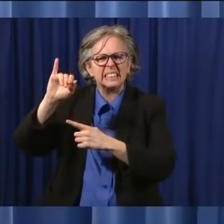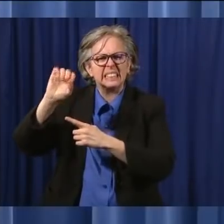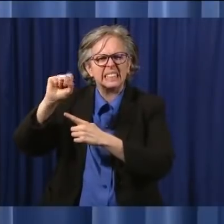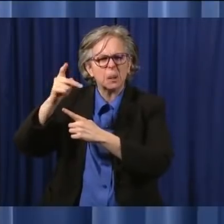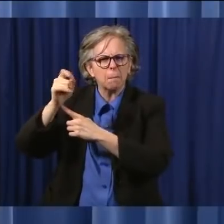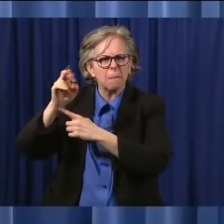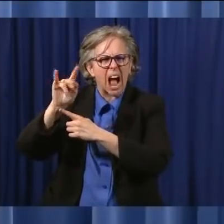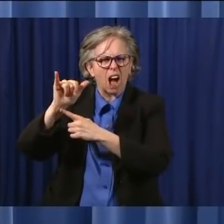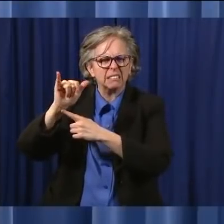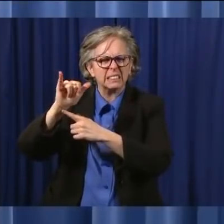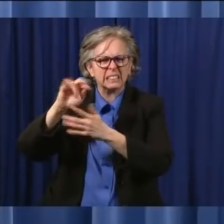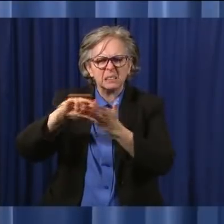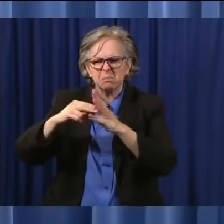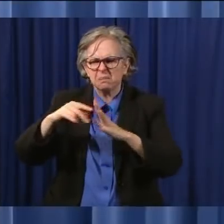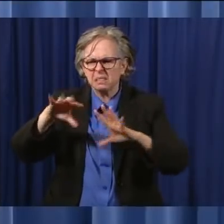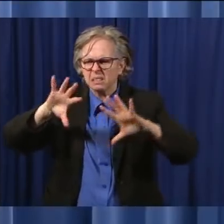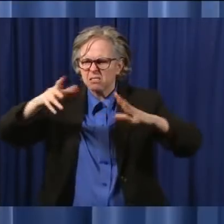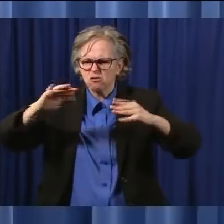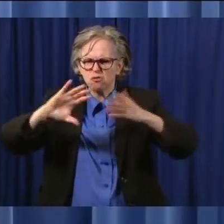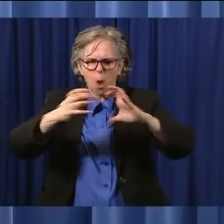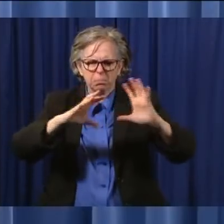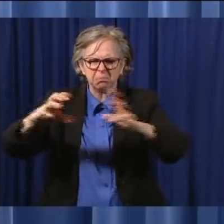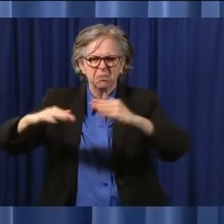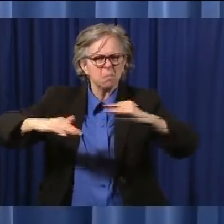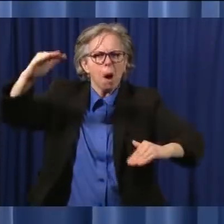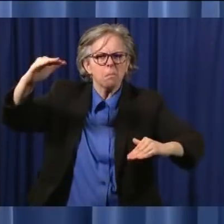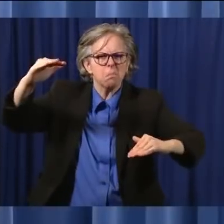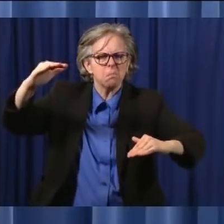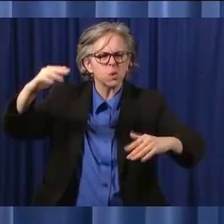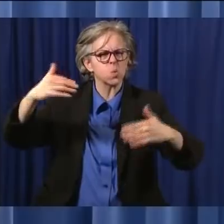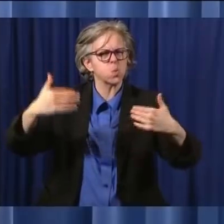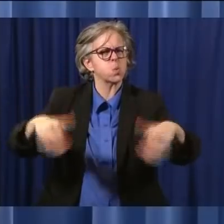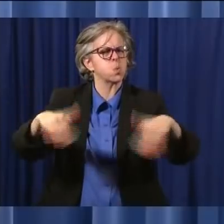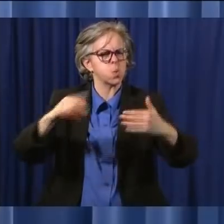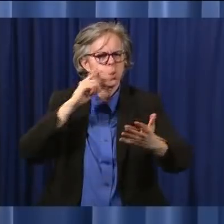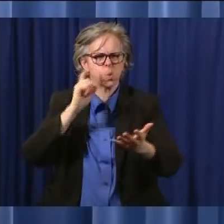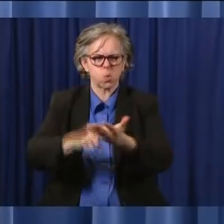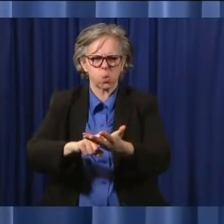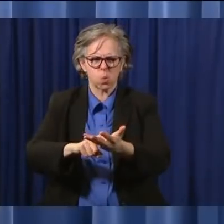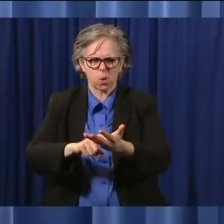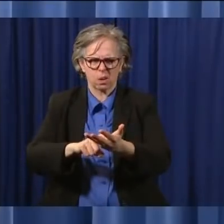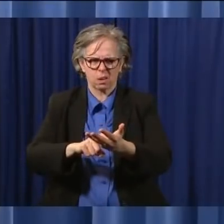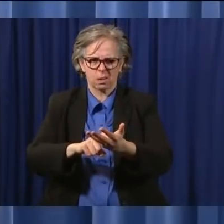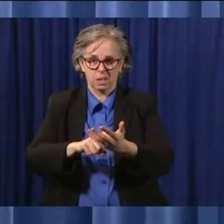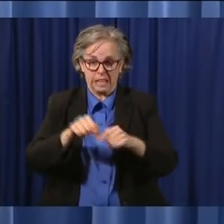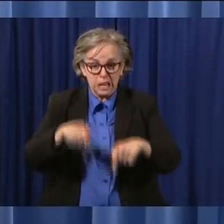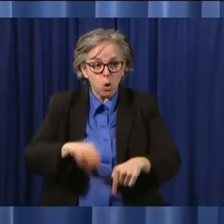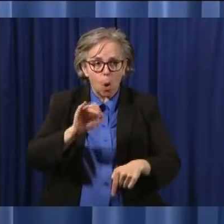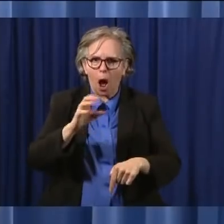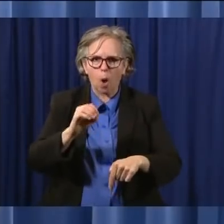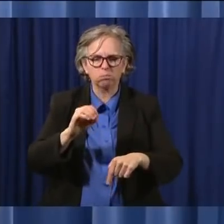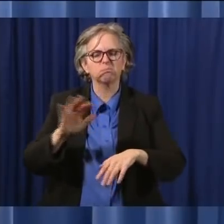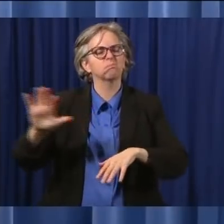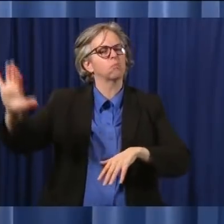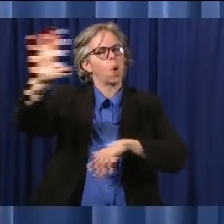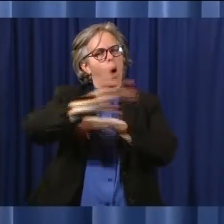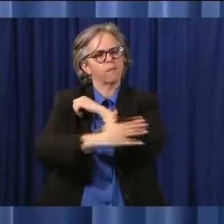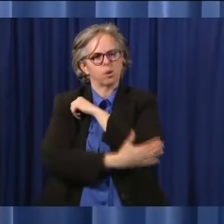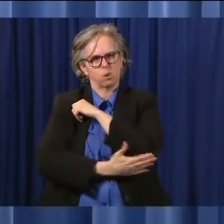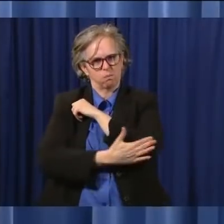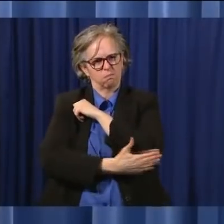our country. Disparities in health and health care are intertwined with social and economic